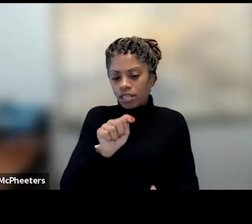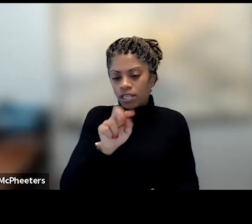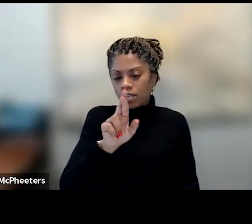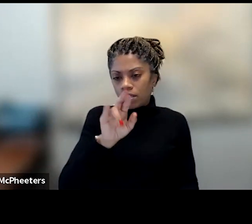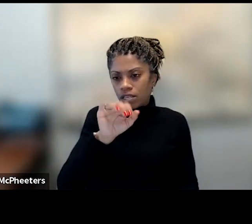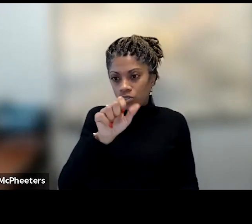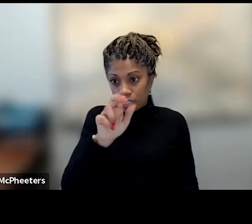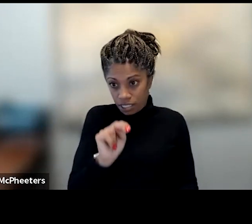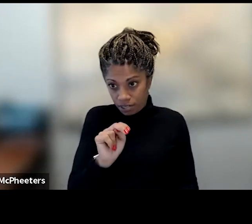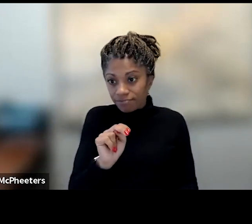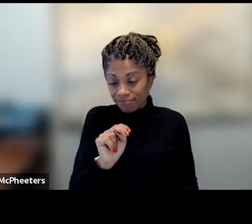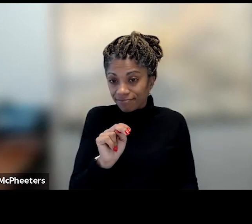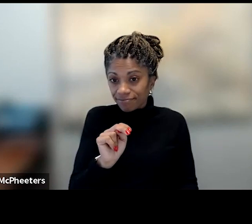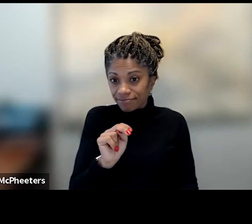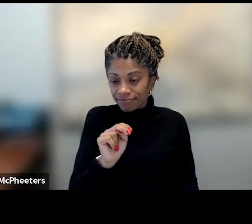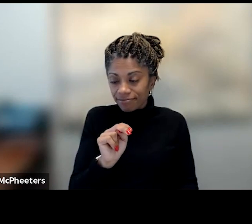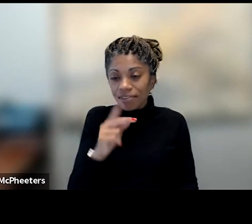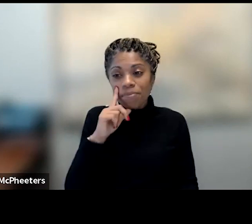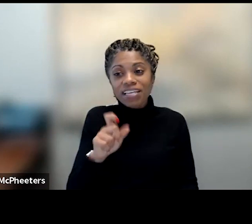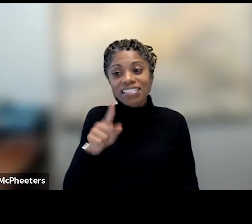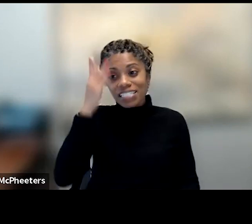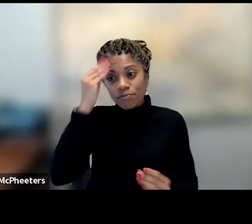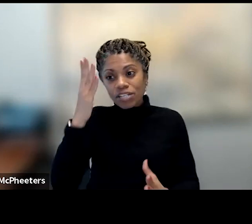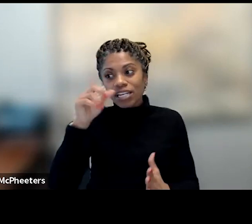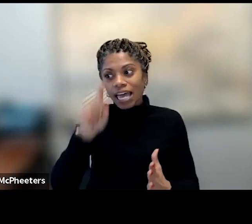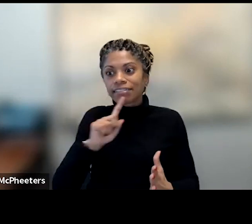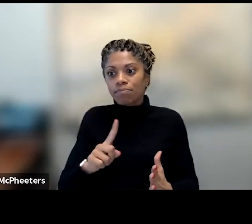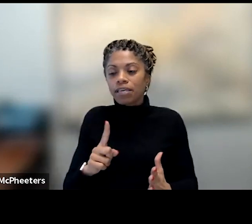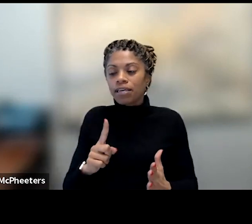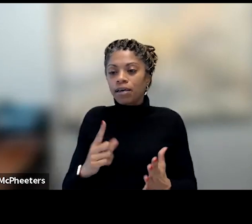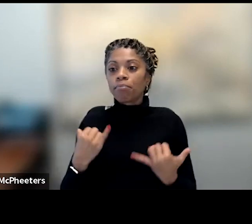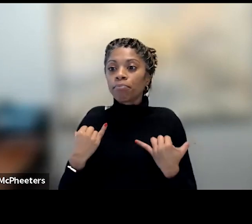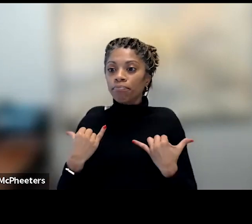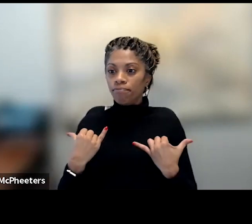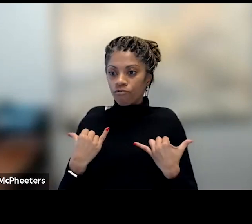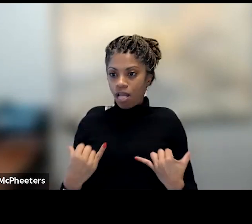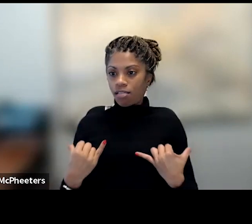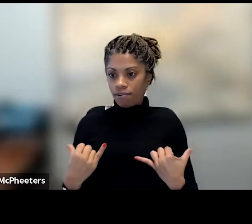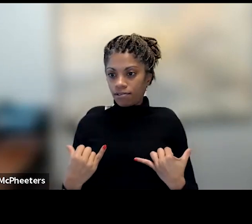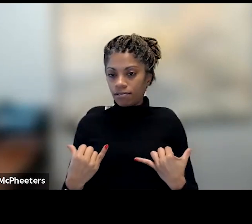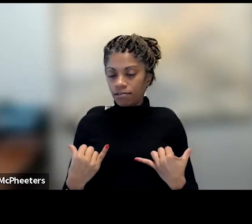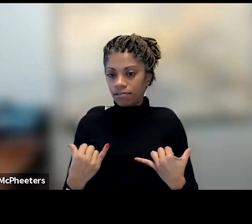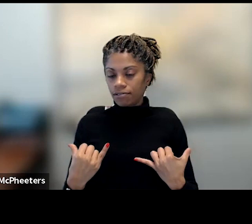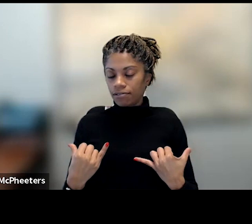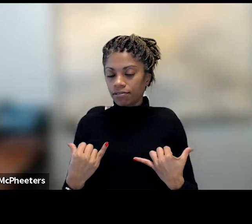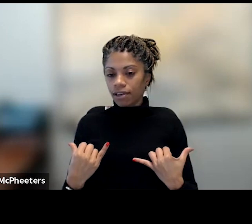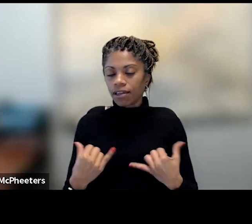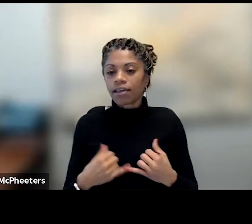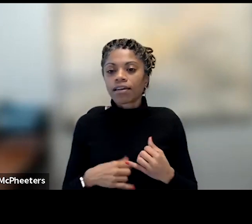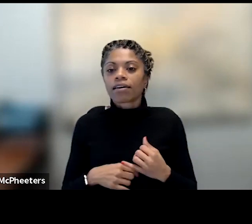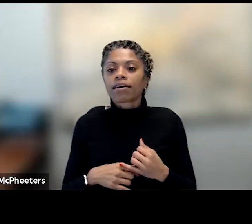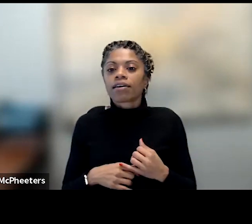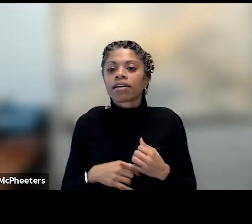in your organization, it has to stay relevant and it has to be present. And we know that the discourse is changing. The last thing that you're going to see on this website